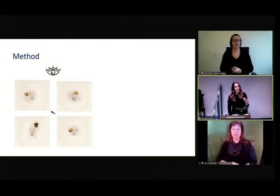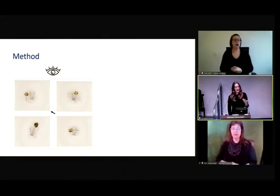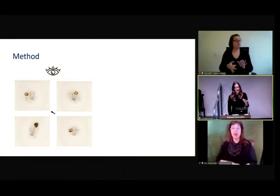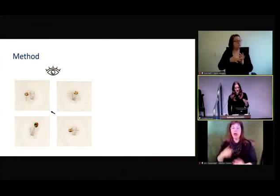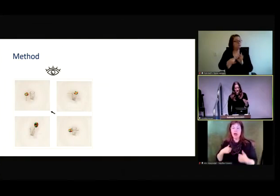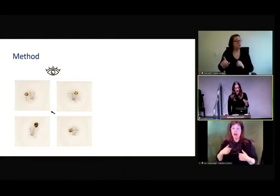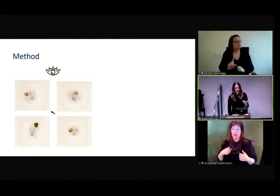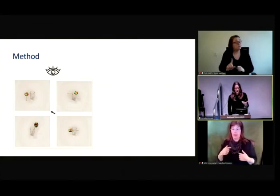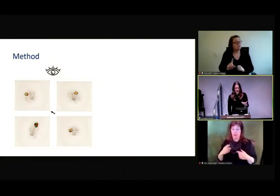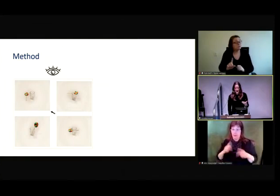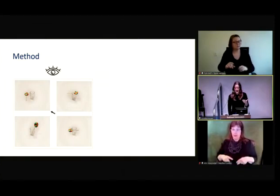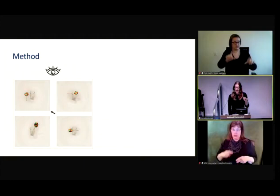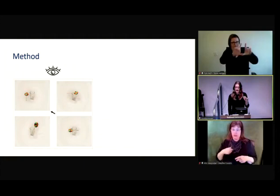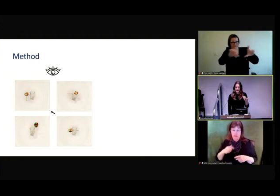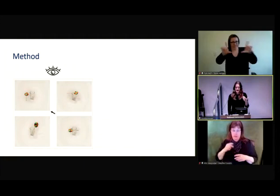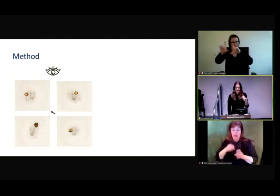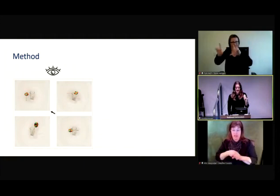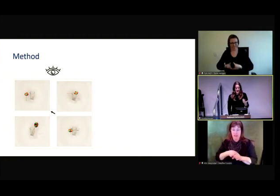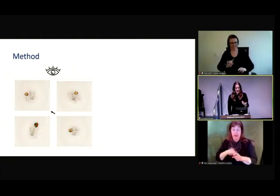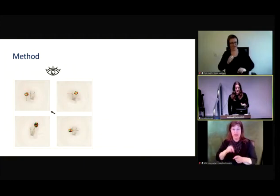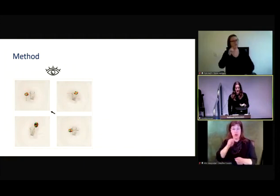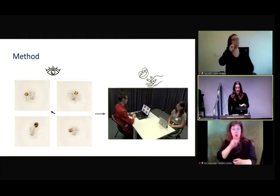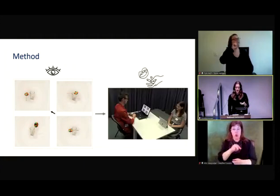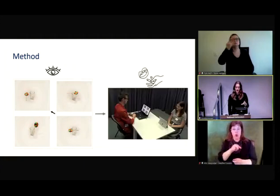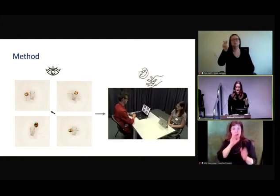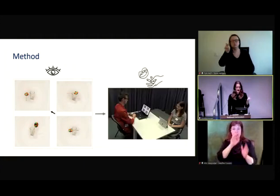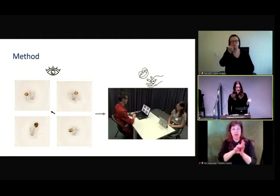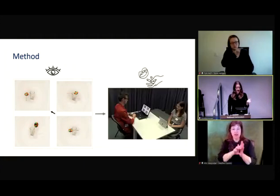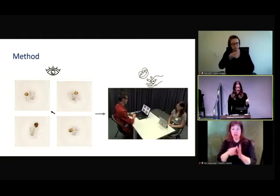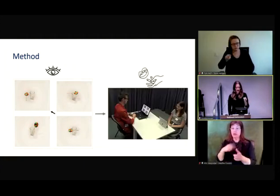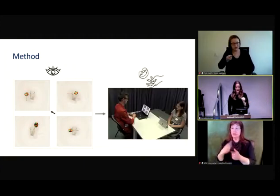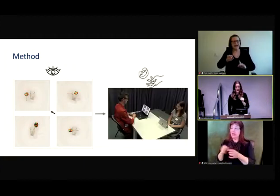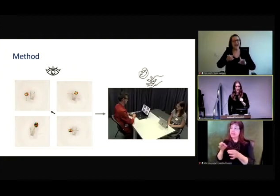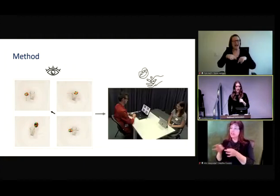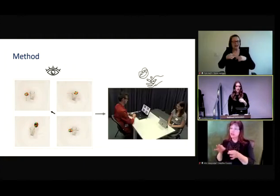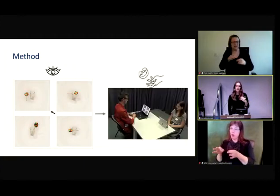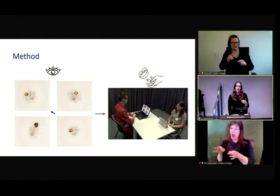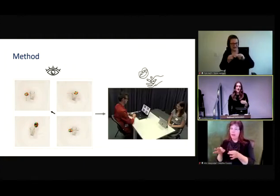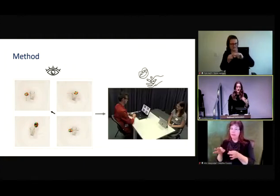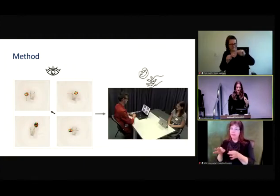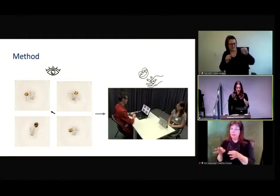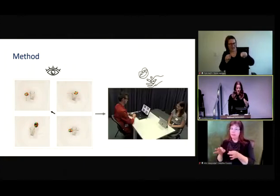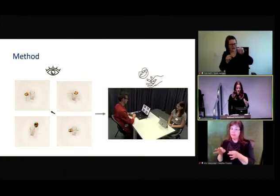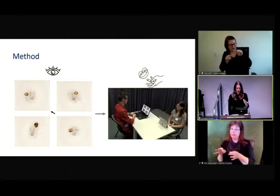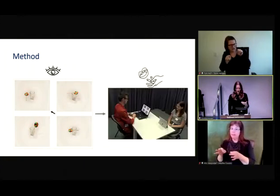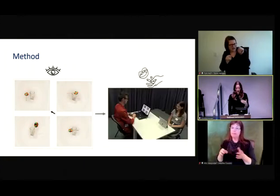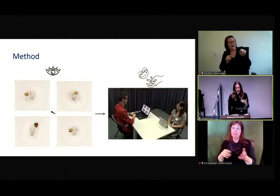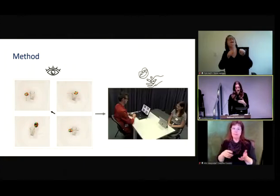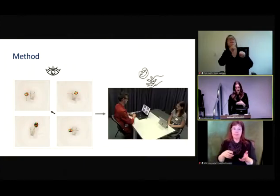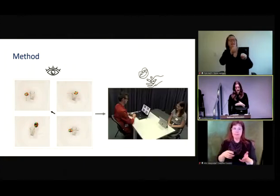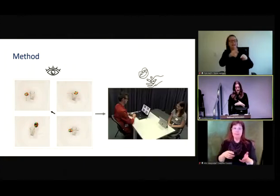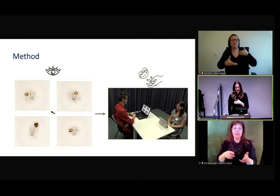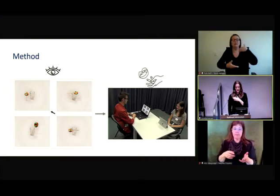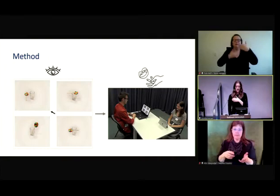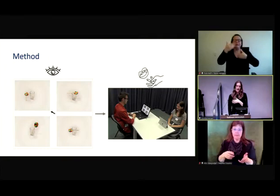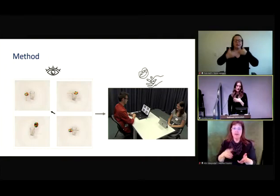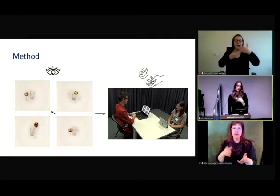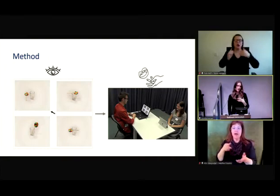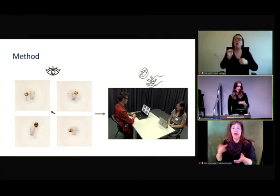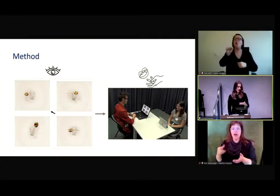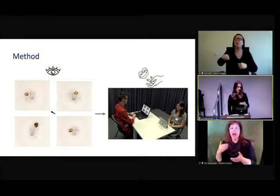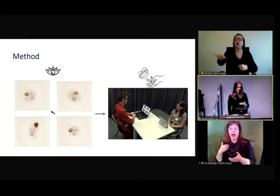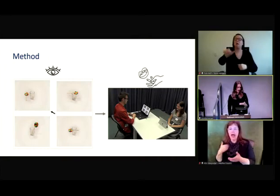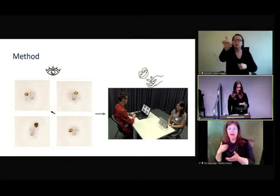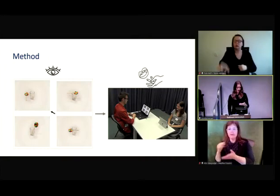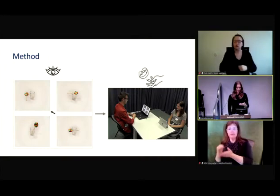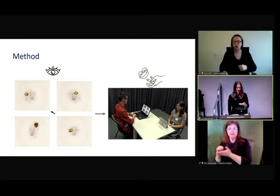was first to look at the pictures and then describe the one indicated by an arrow to a trained interlocutor whose hearing status matched that